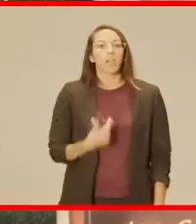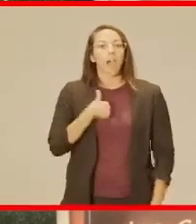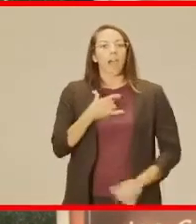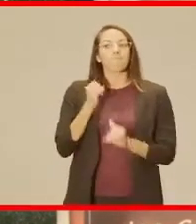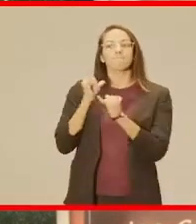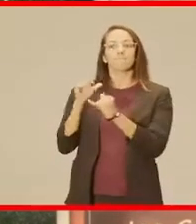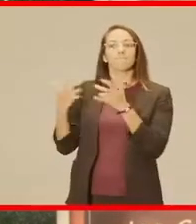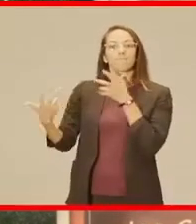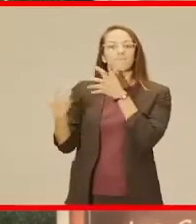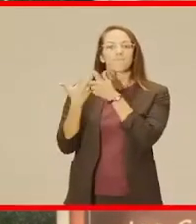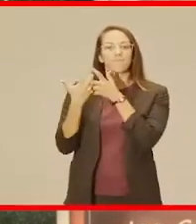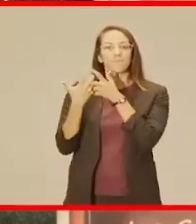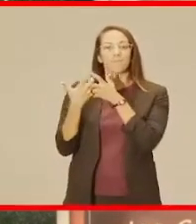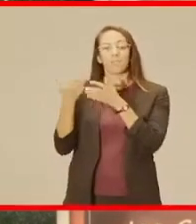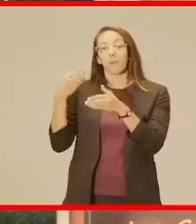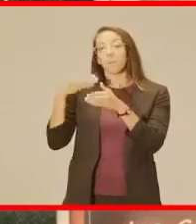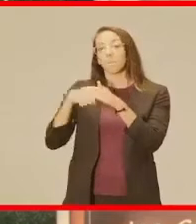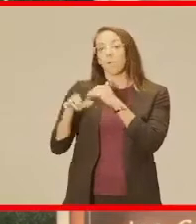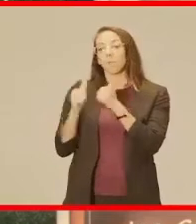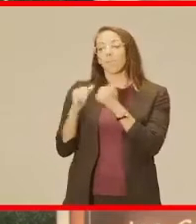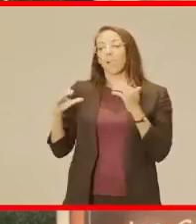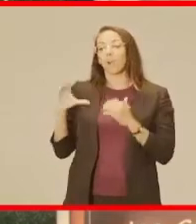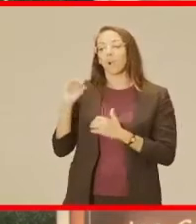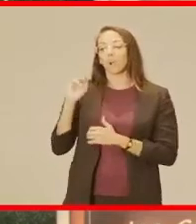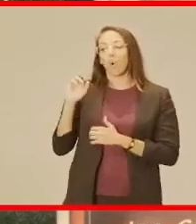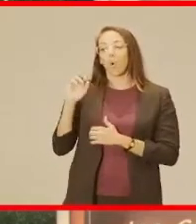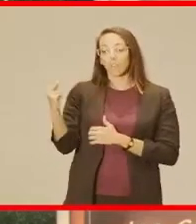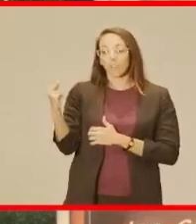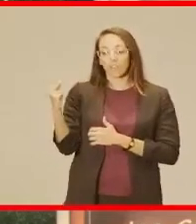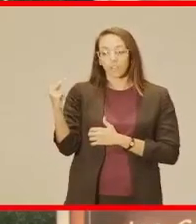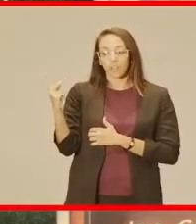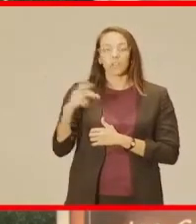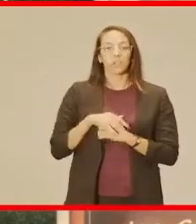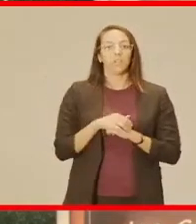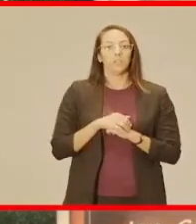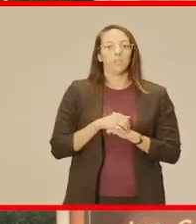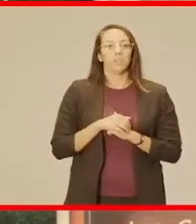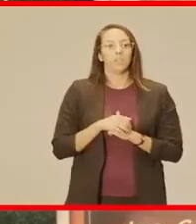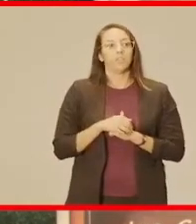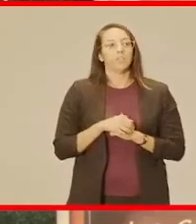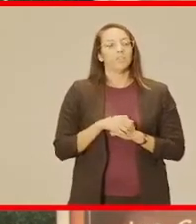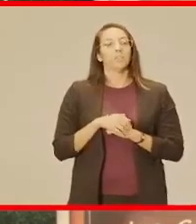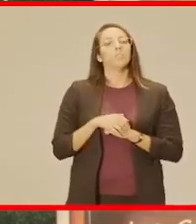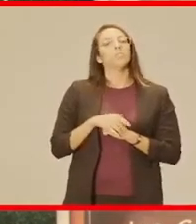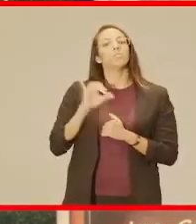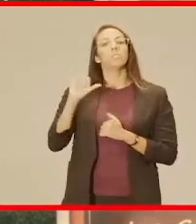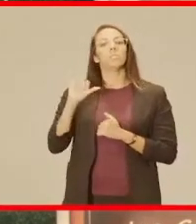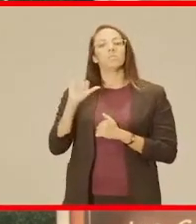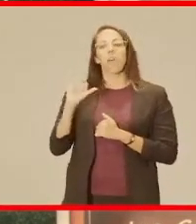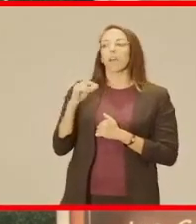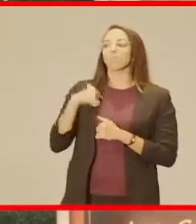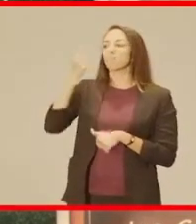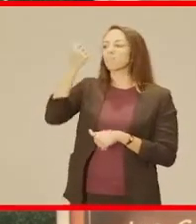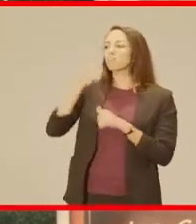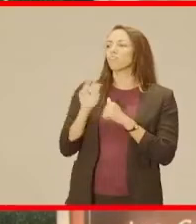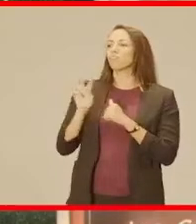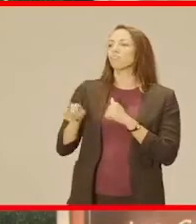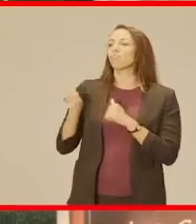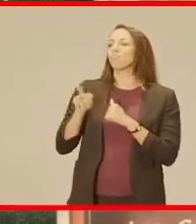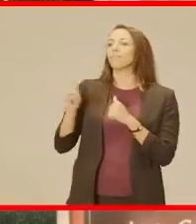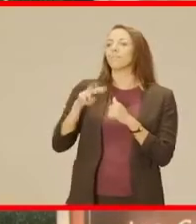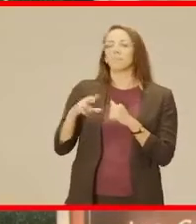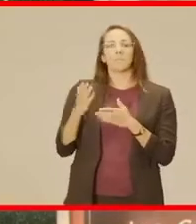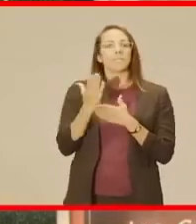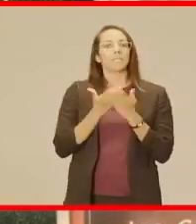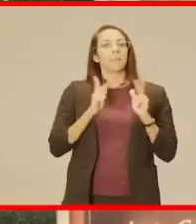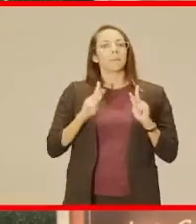quirk. And it reminded me of how the fact that there are always going to be some people who are pushed down